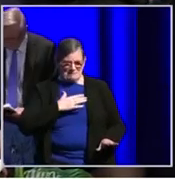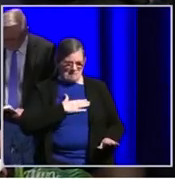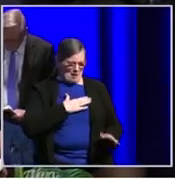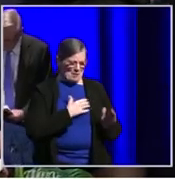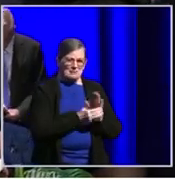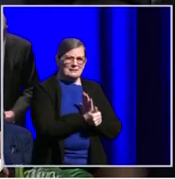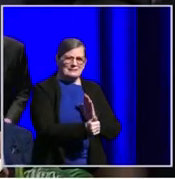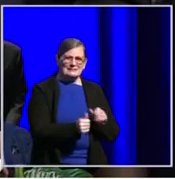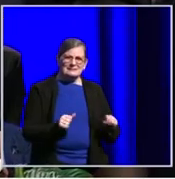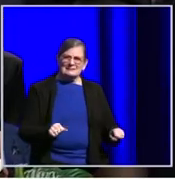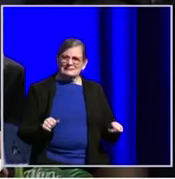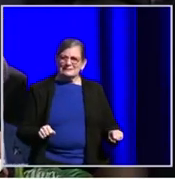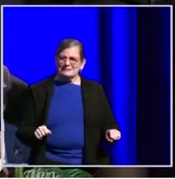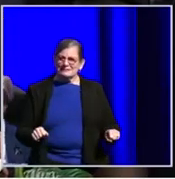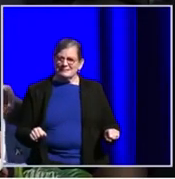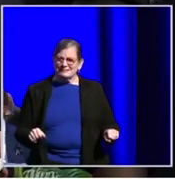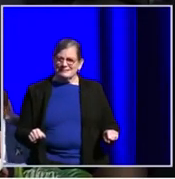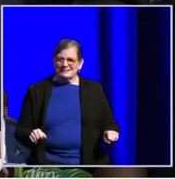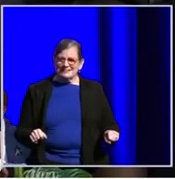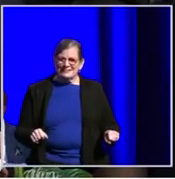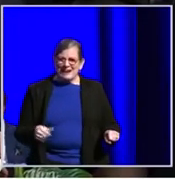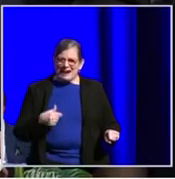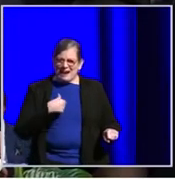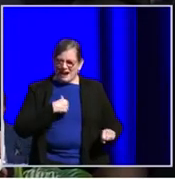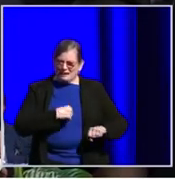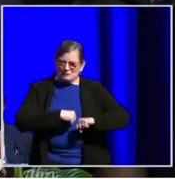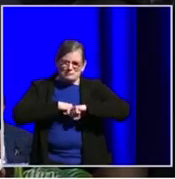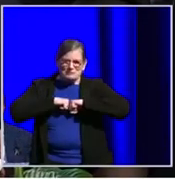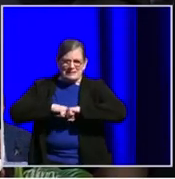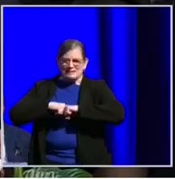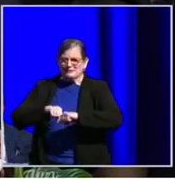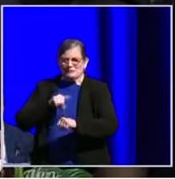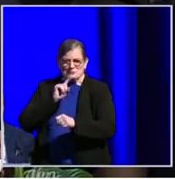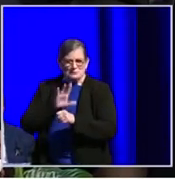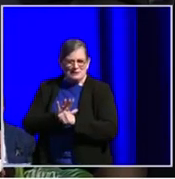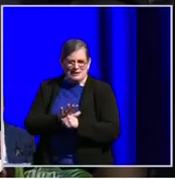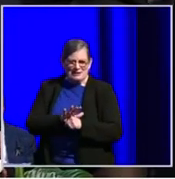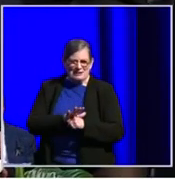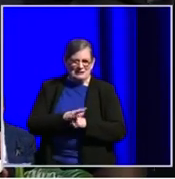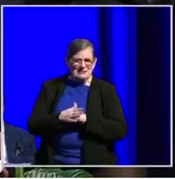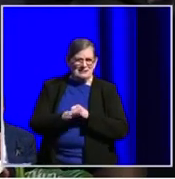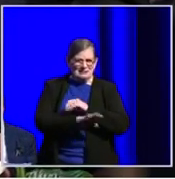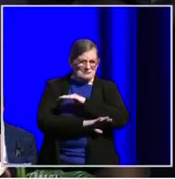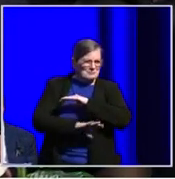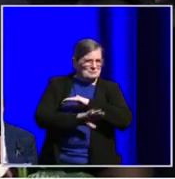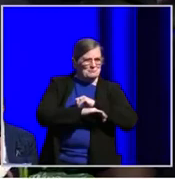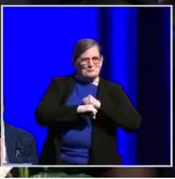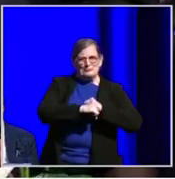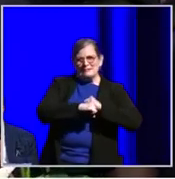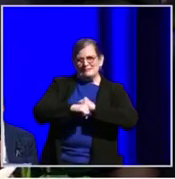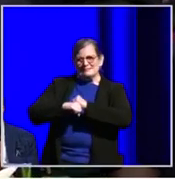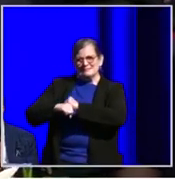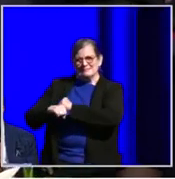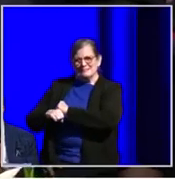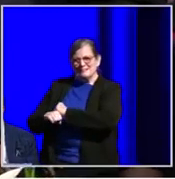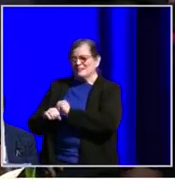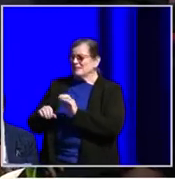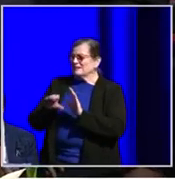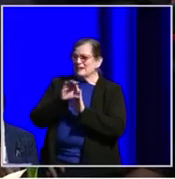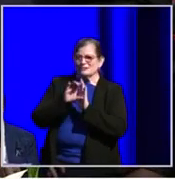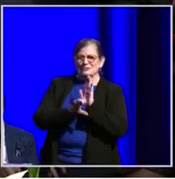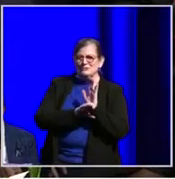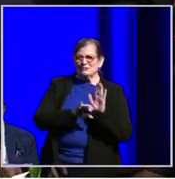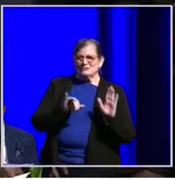ability. Preserve, protect, and defend. Preserve, protect, and defend. The Constitution of the United States.